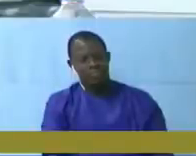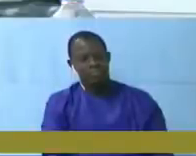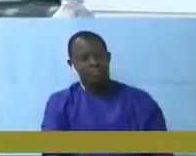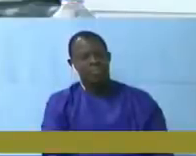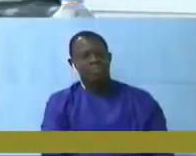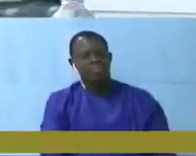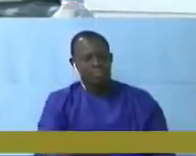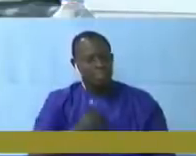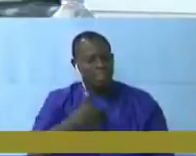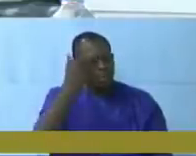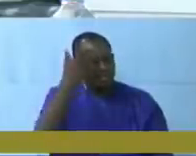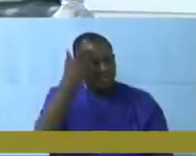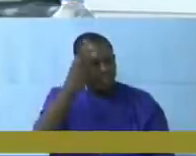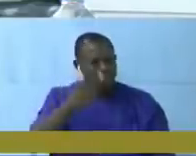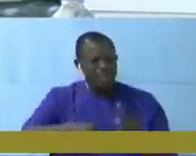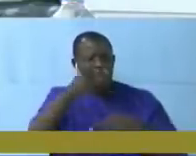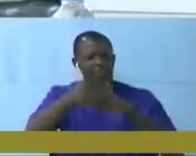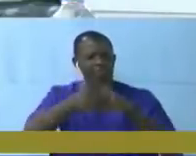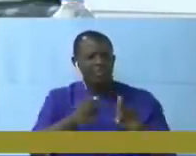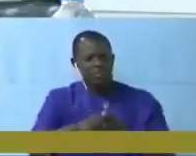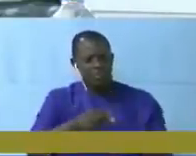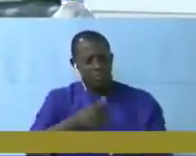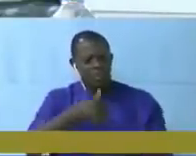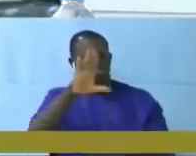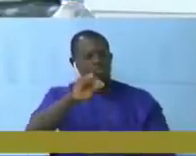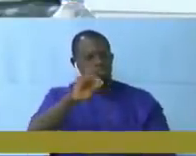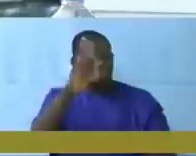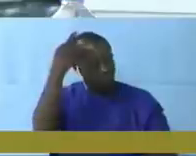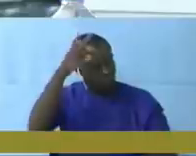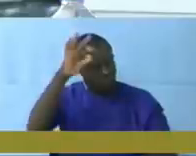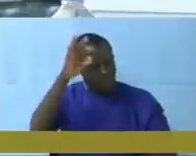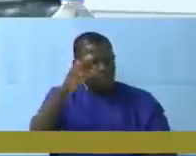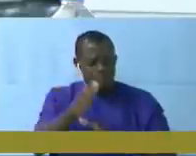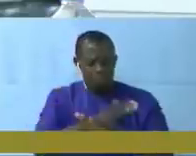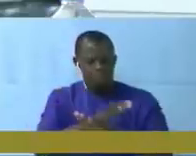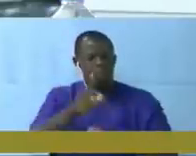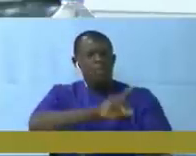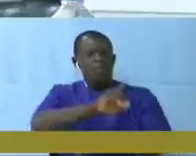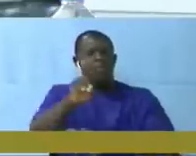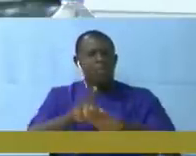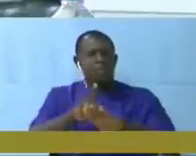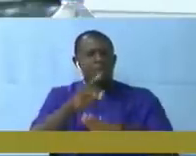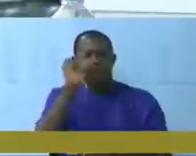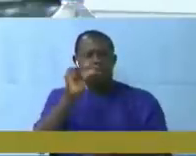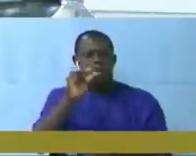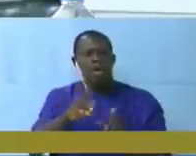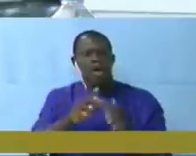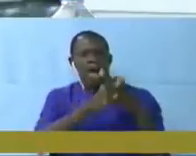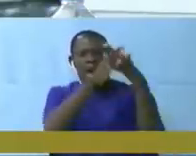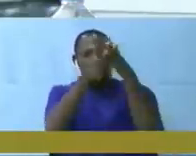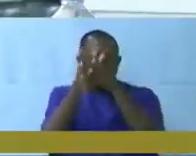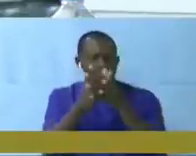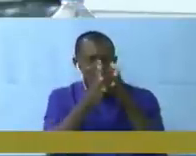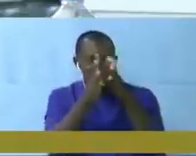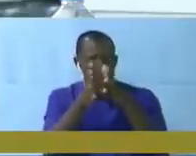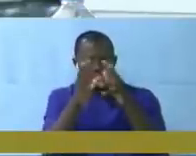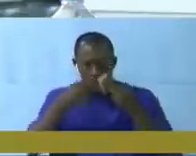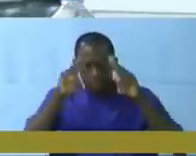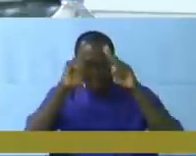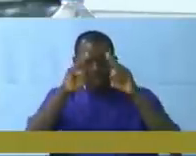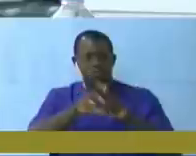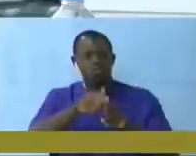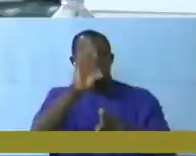think after that, I did a course at the California State University in the US on alternative